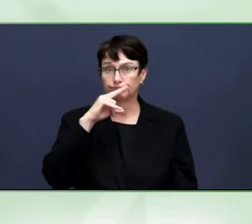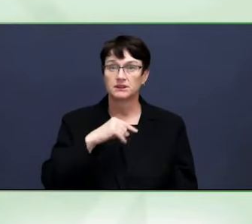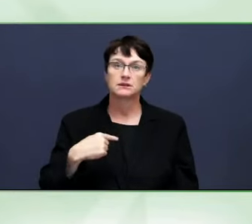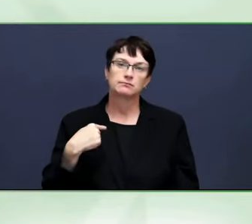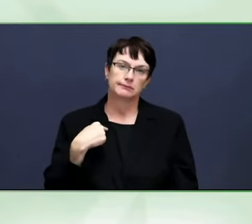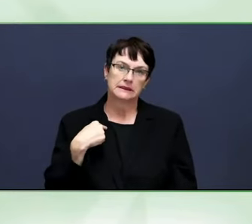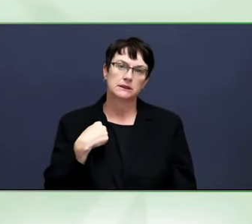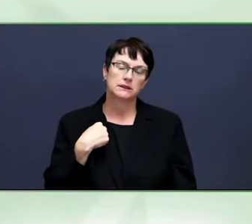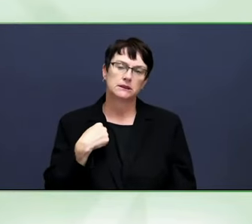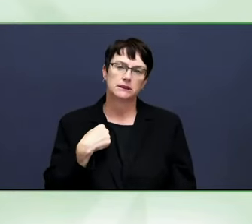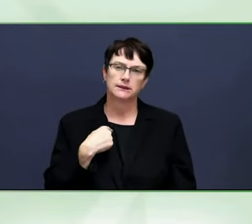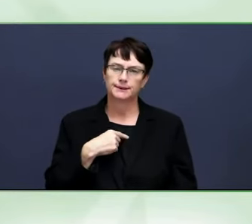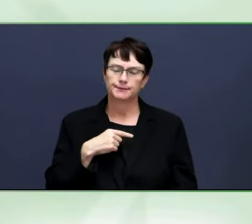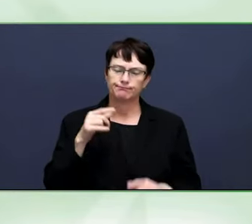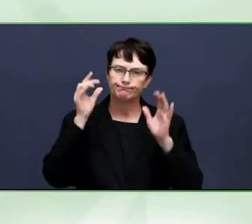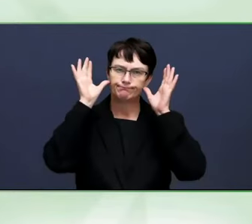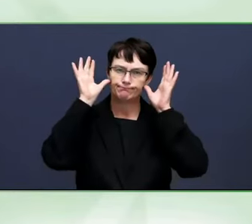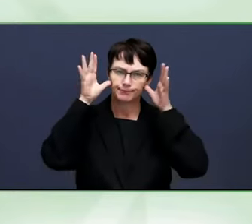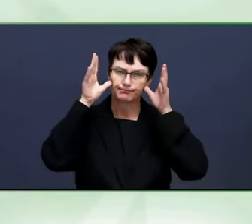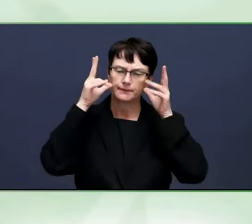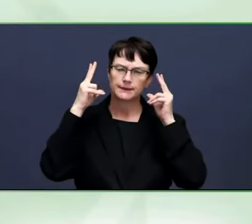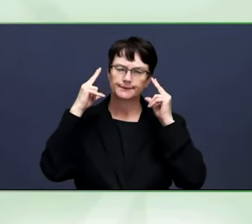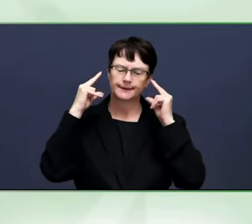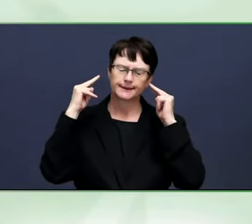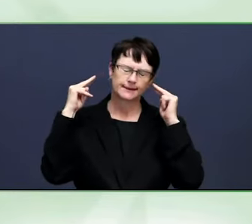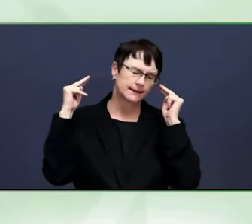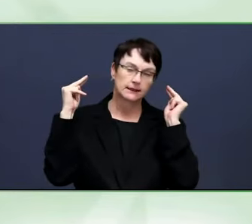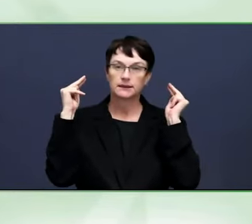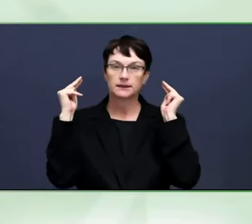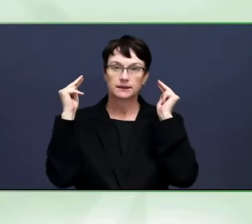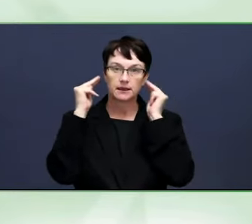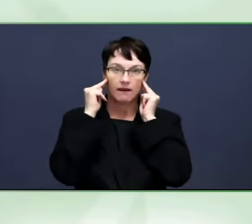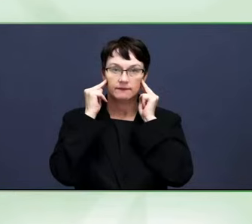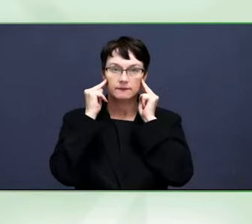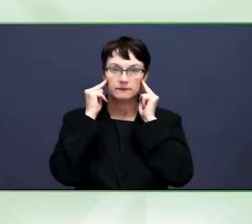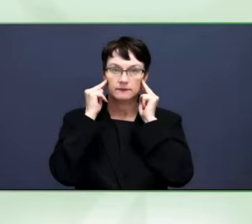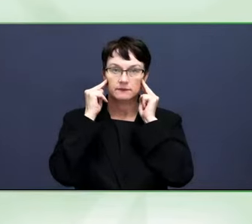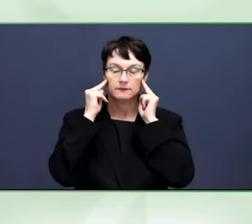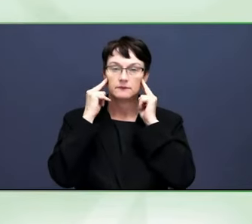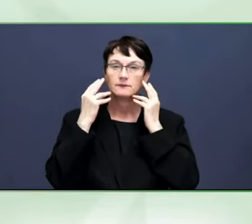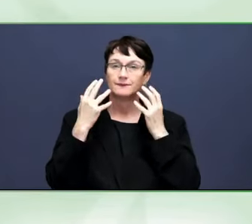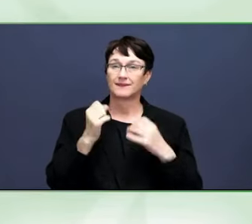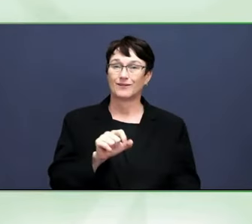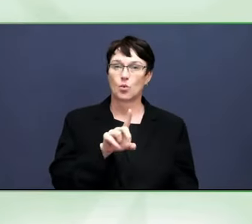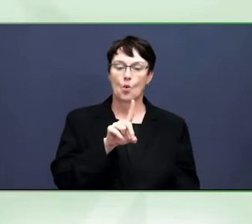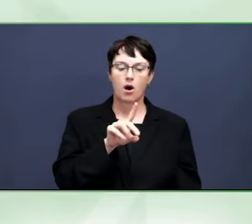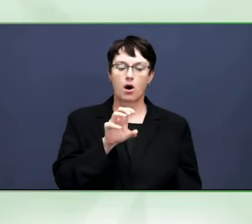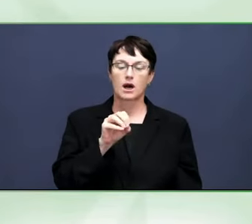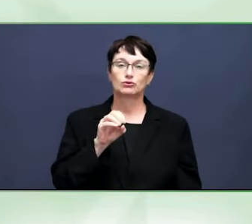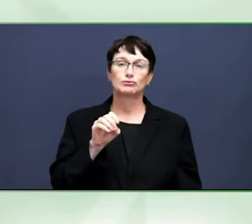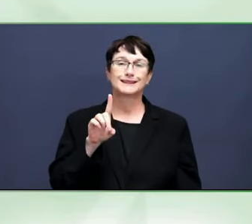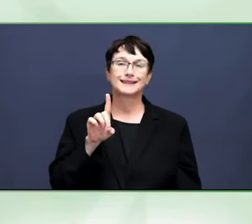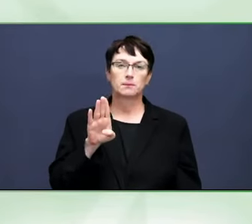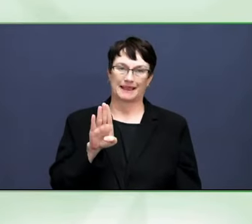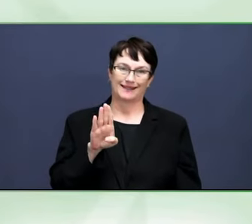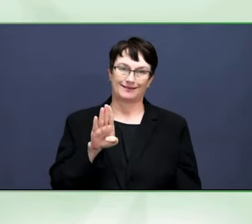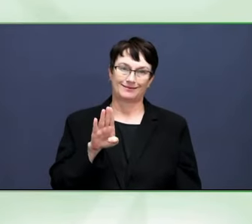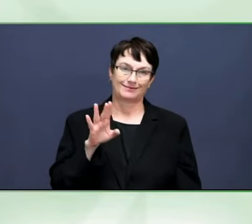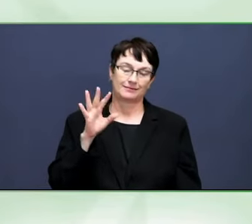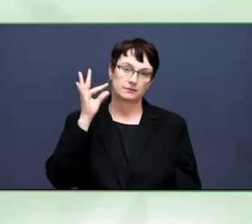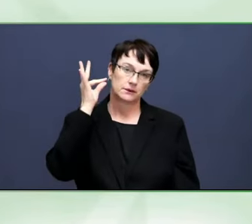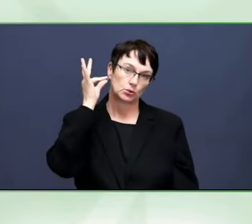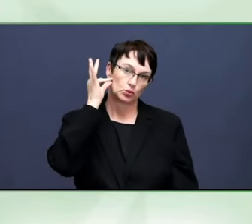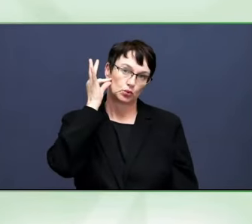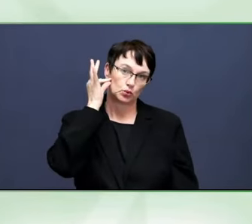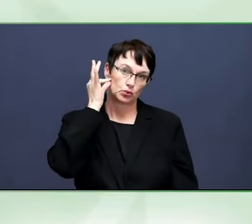grateful to my parents, to the forward-thinking headmaster, and the lower school principal